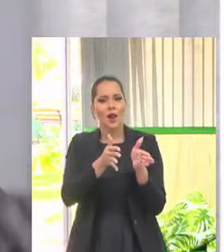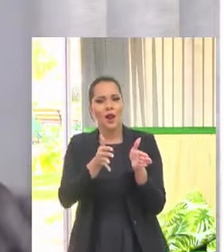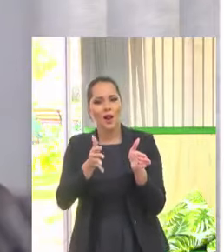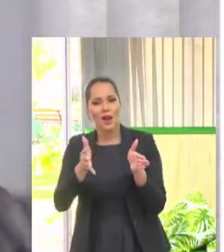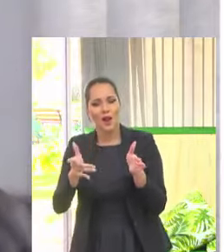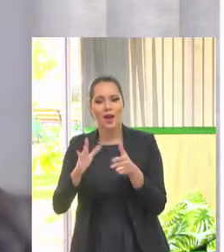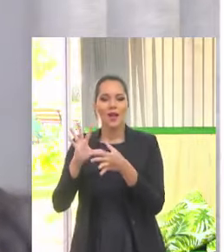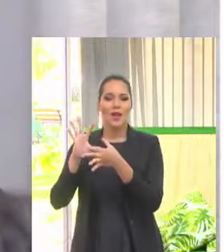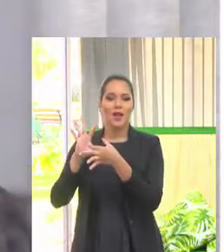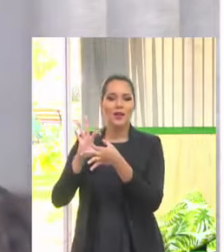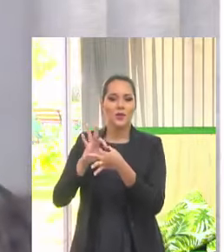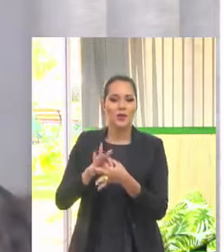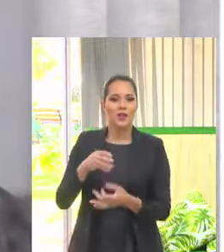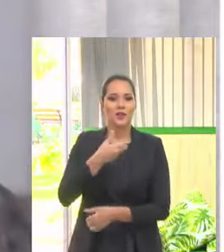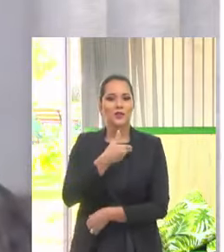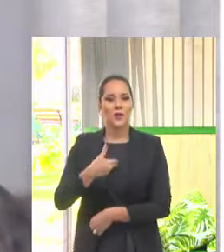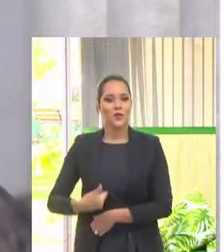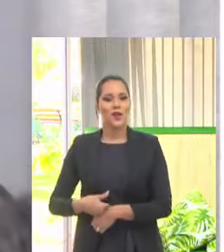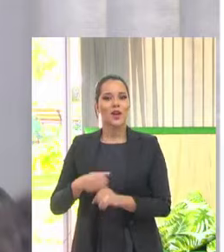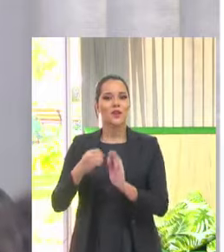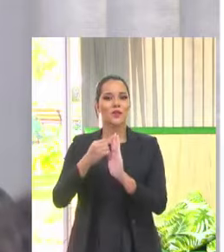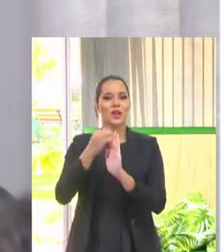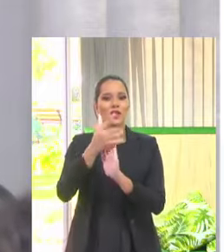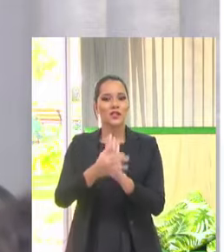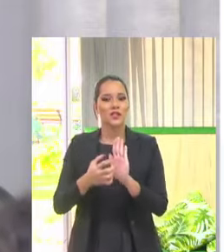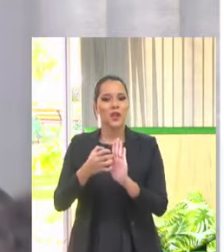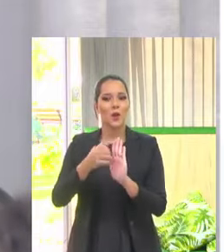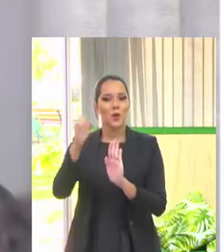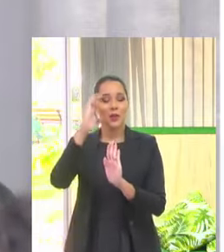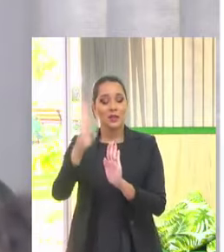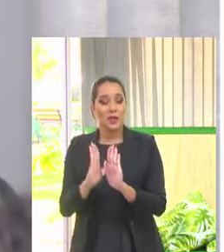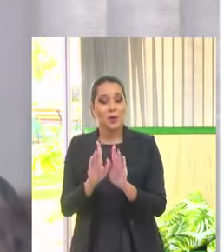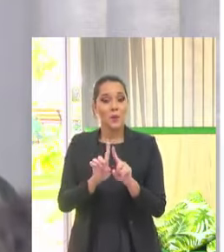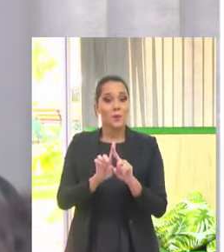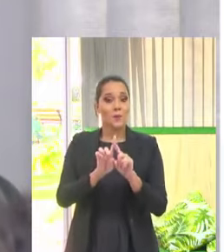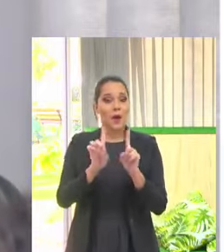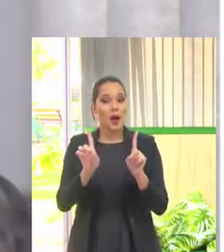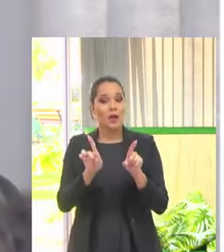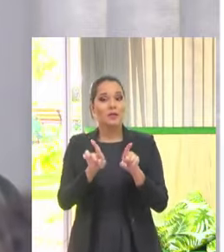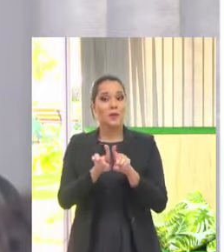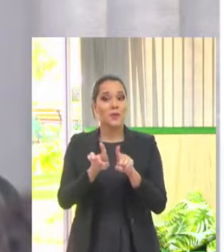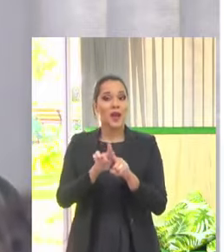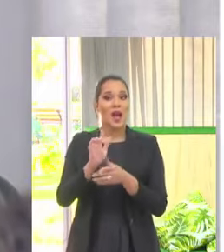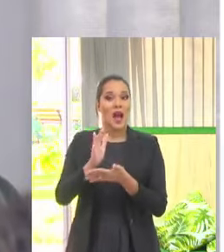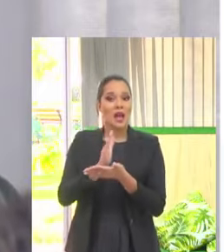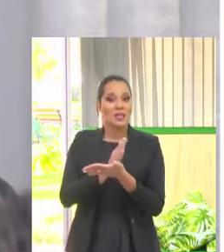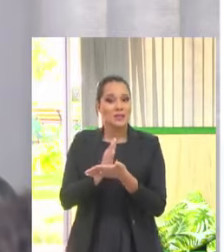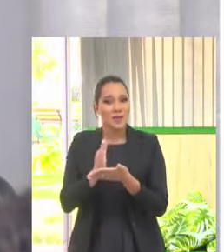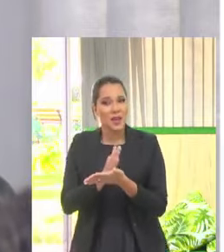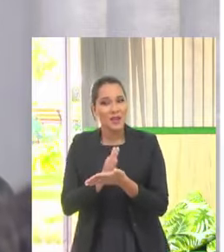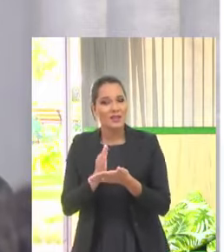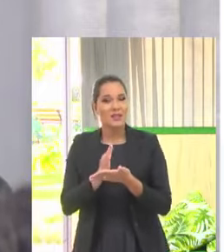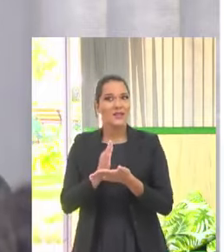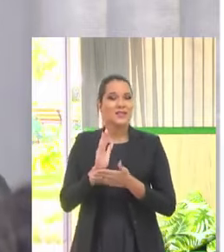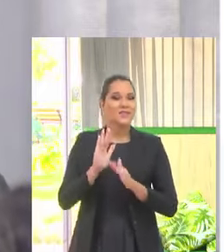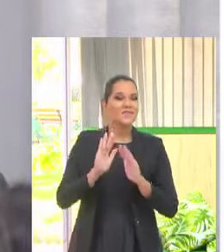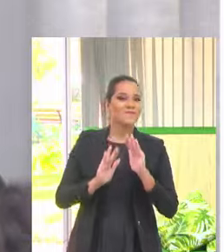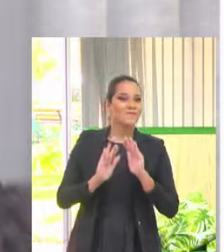Brazilian digital government. On the other hand, maybe some missing spots of the